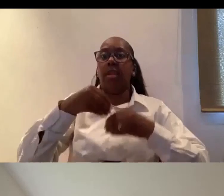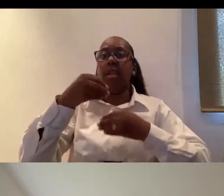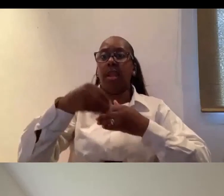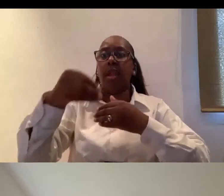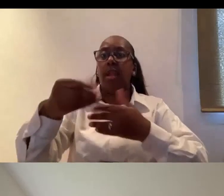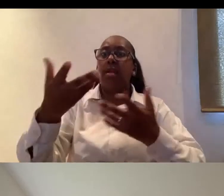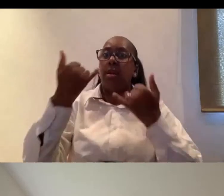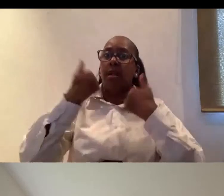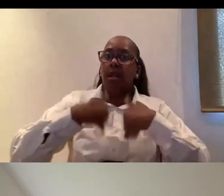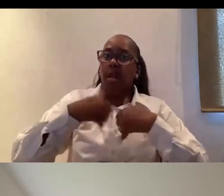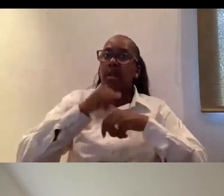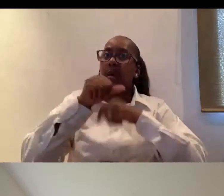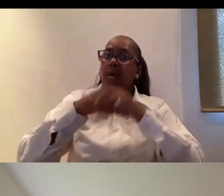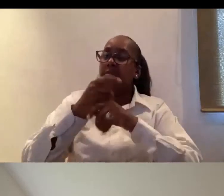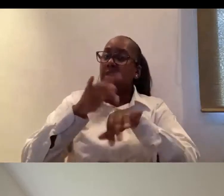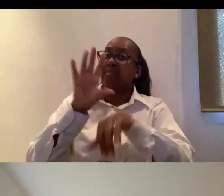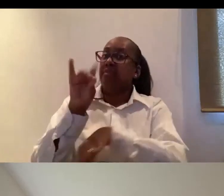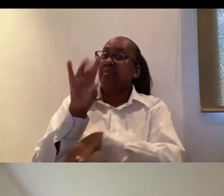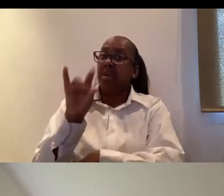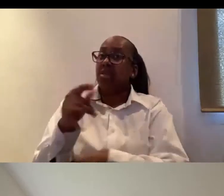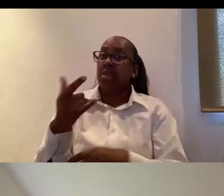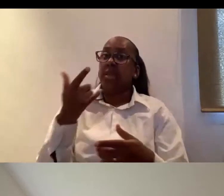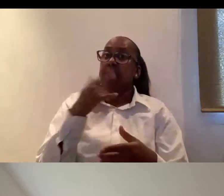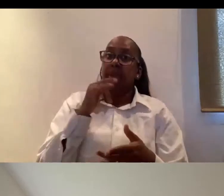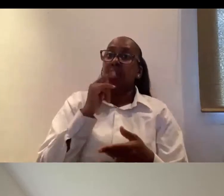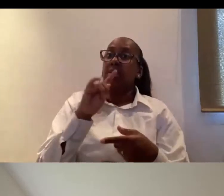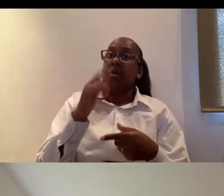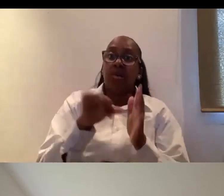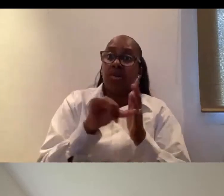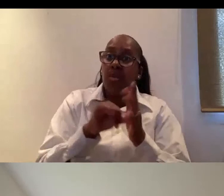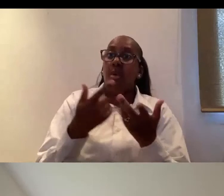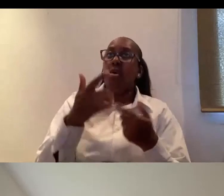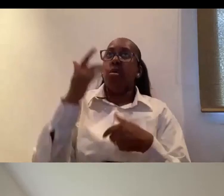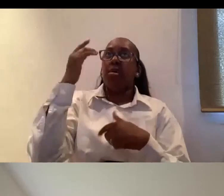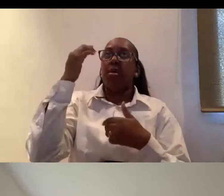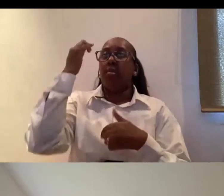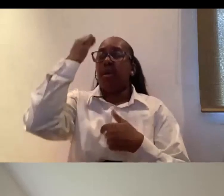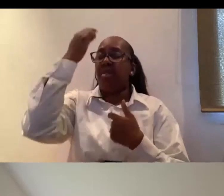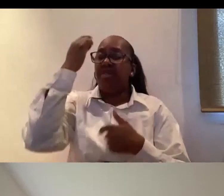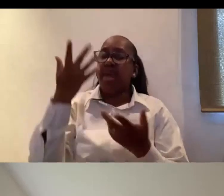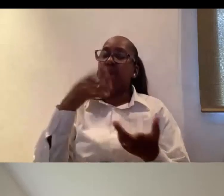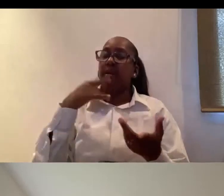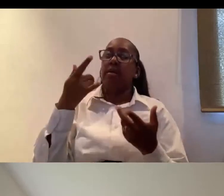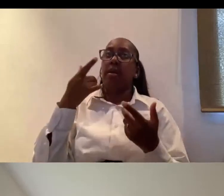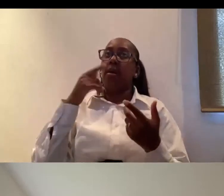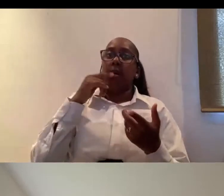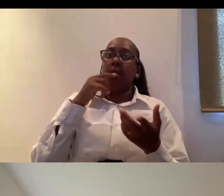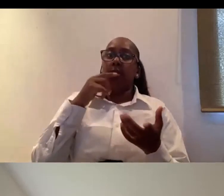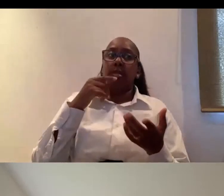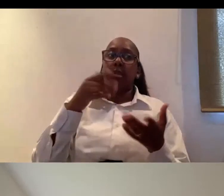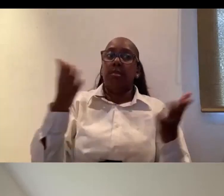many months after infection that really have a debilitating effect on their life and ability to carry out normal activities